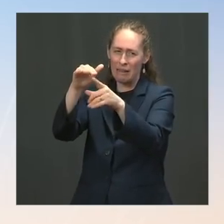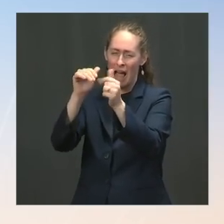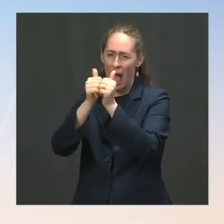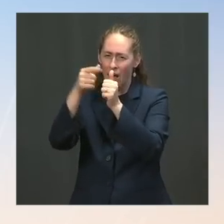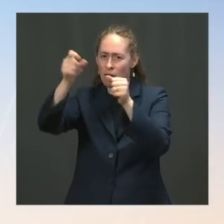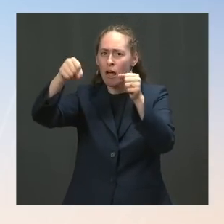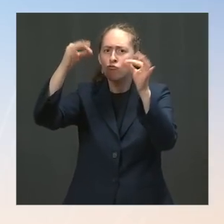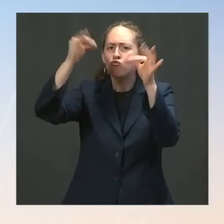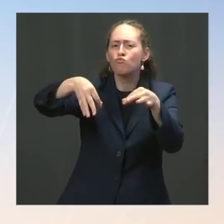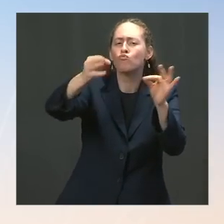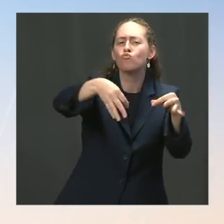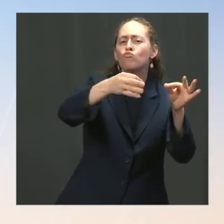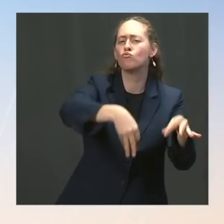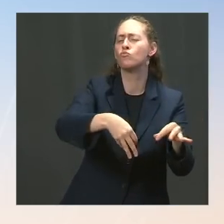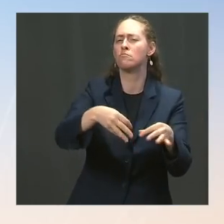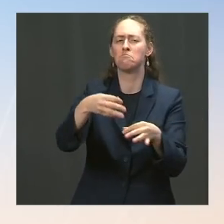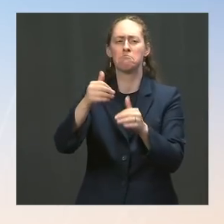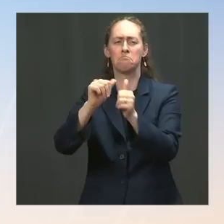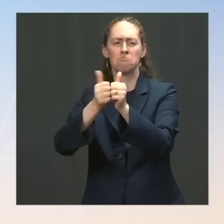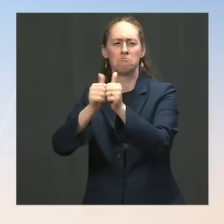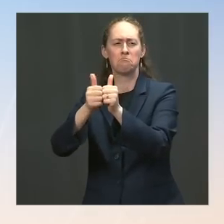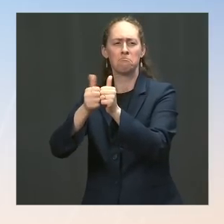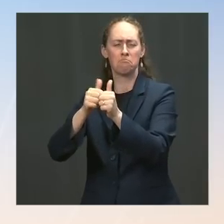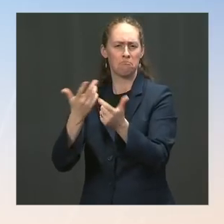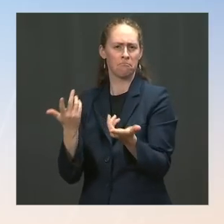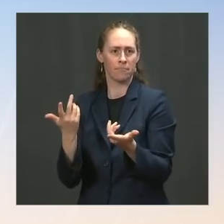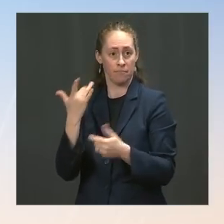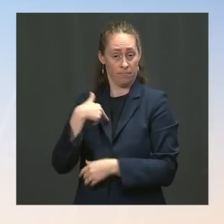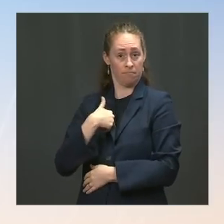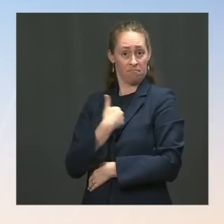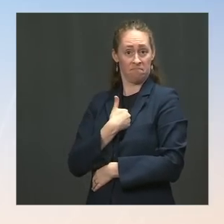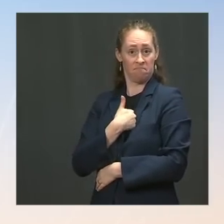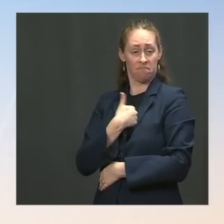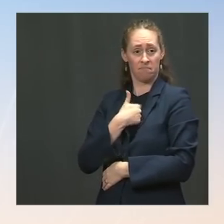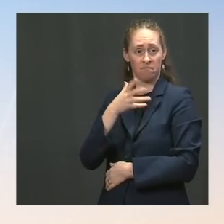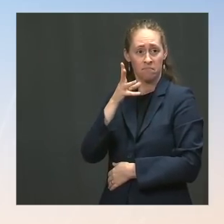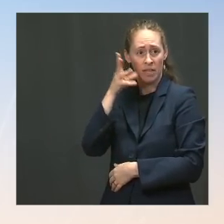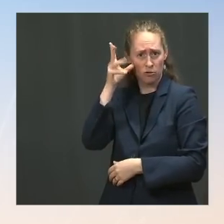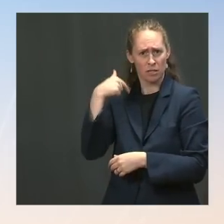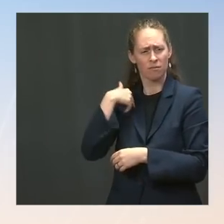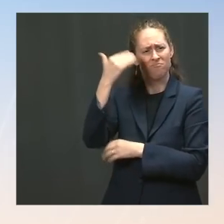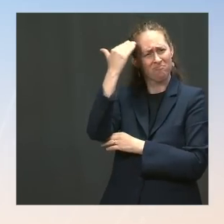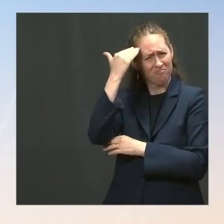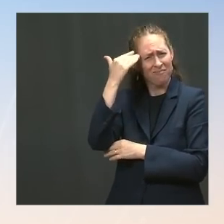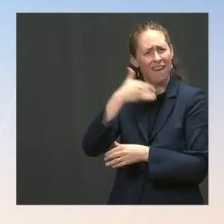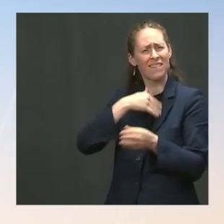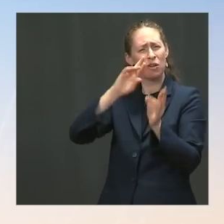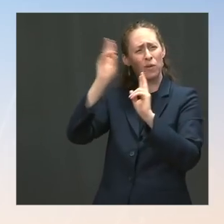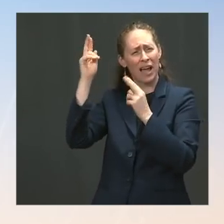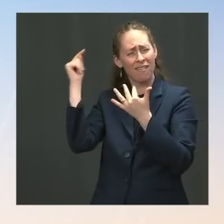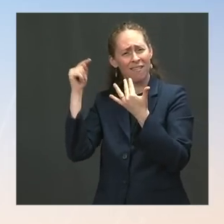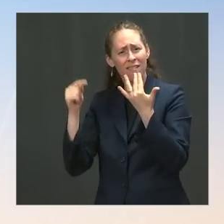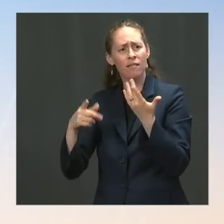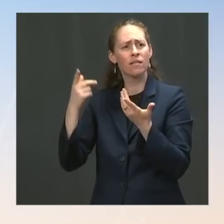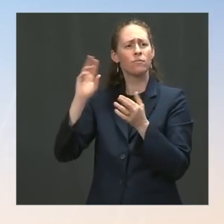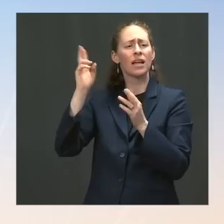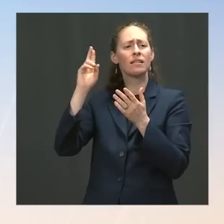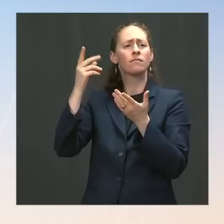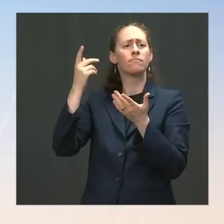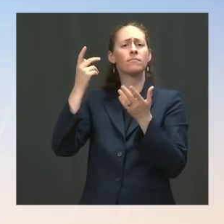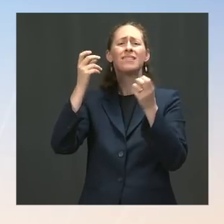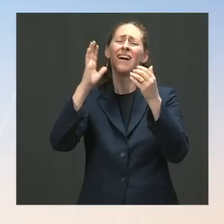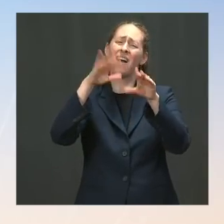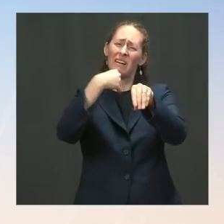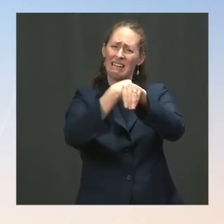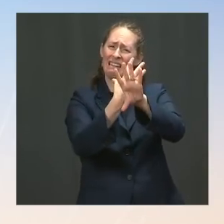journalist, I know about the $130 billion. I know that online has a lot of risks for kids. Everybody knows that, but what are we going